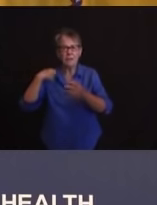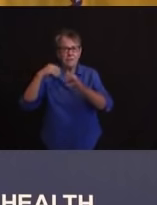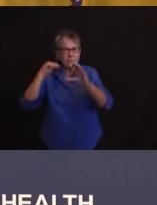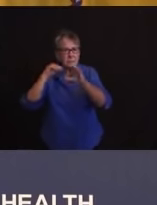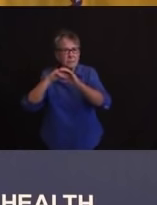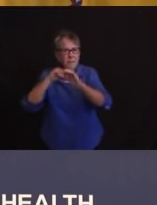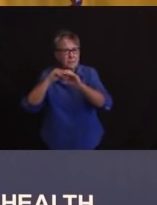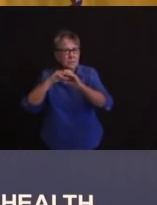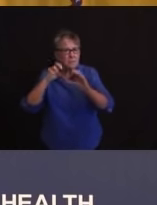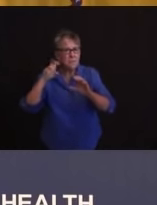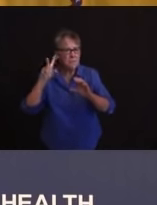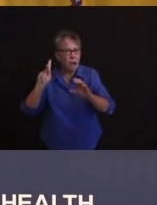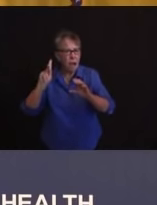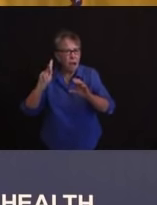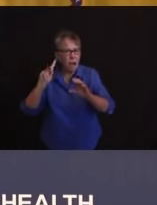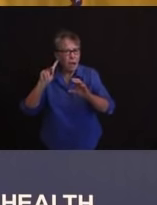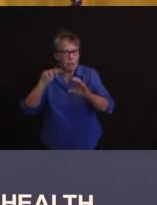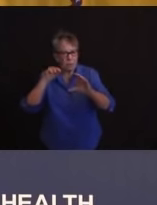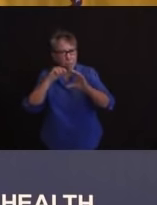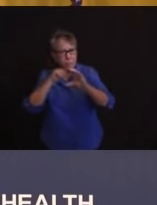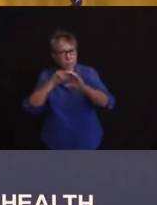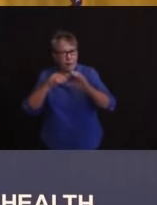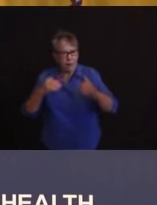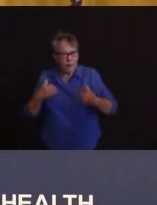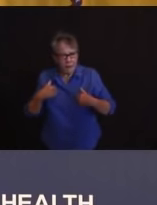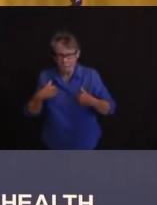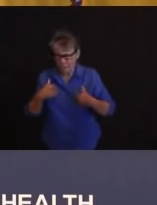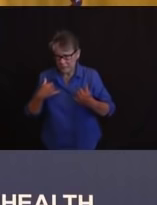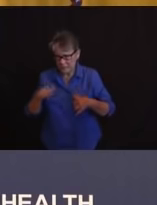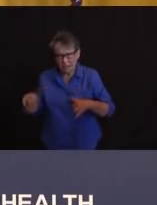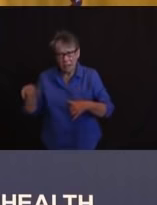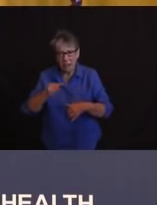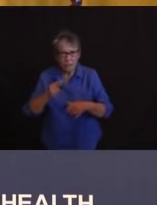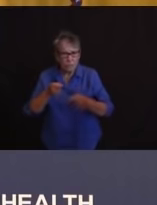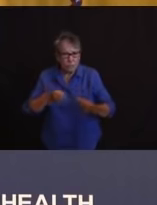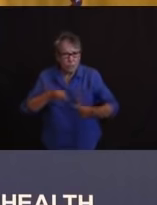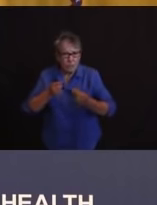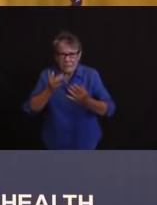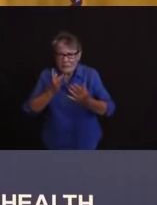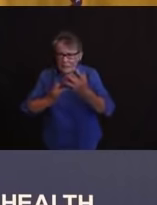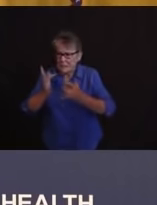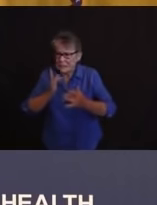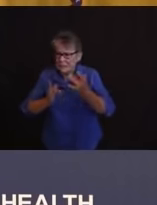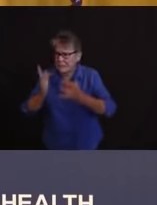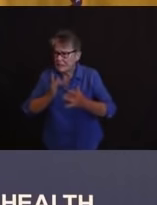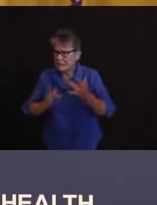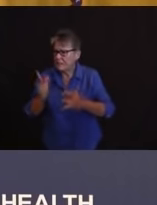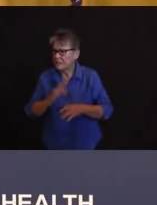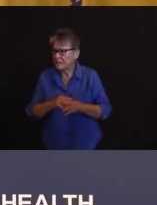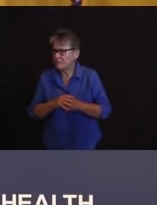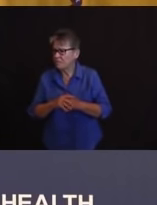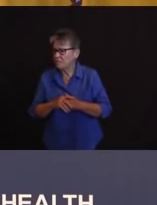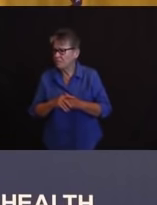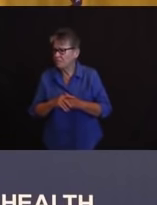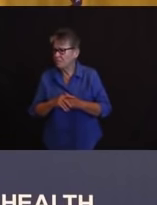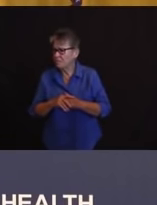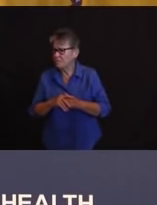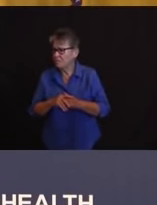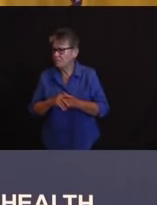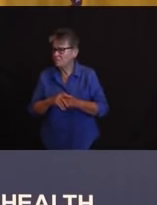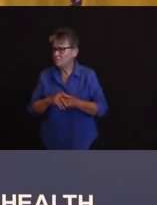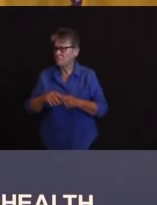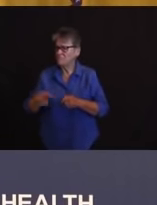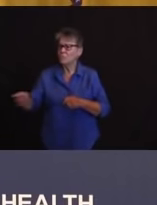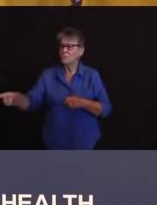announcement about NJ Transit, some riders have told us at NJTV News that they did not feel safe even as the agency attempted to maintain social